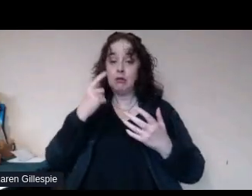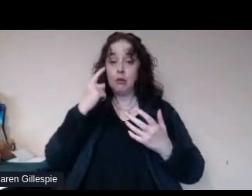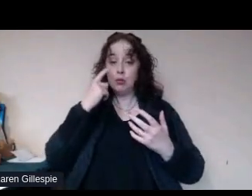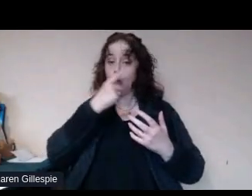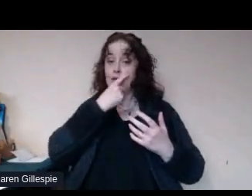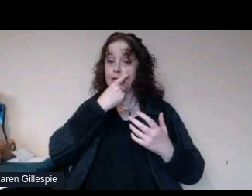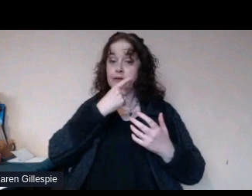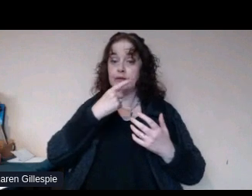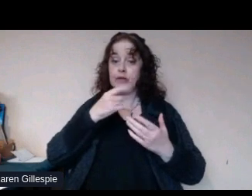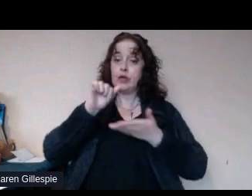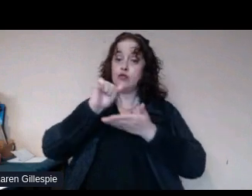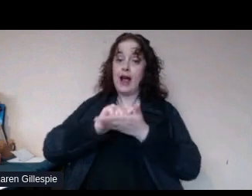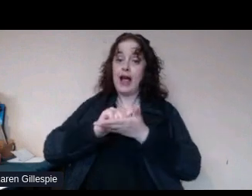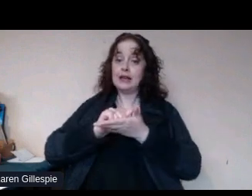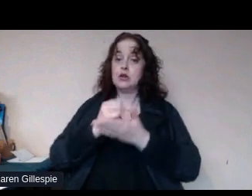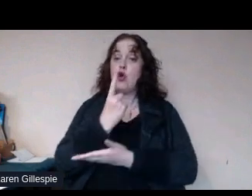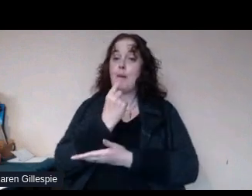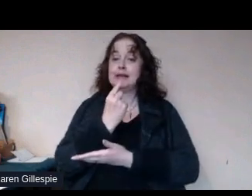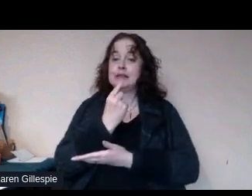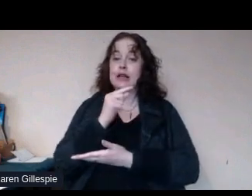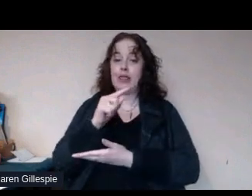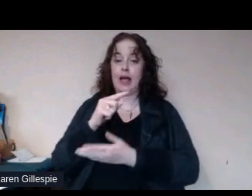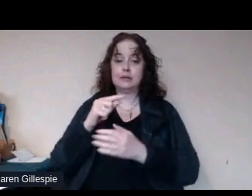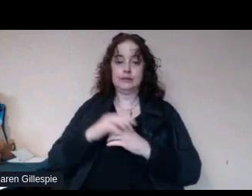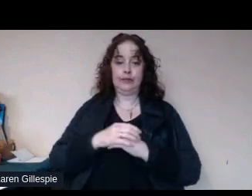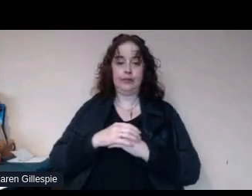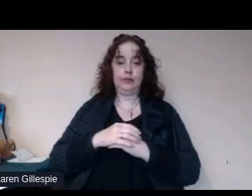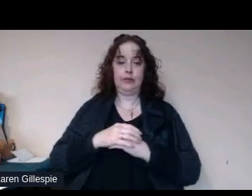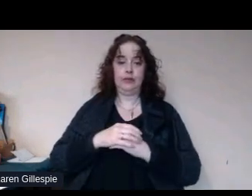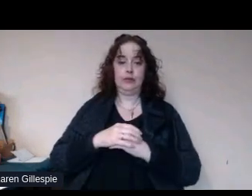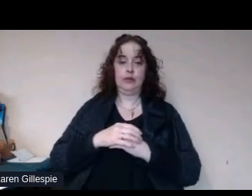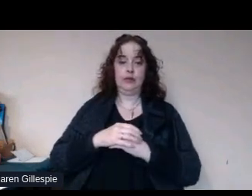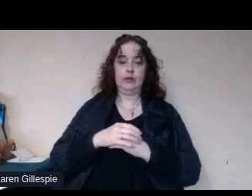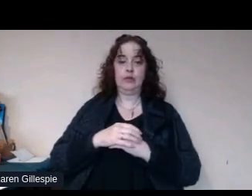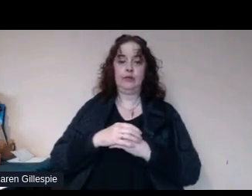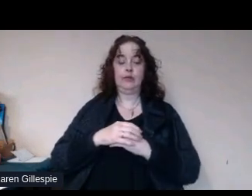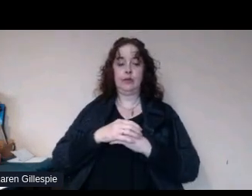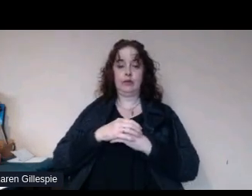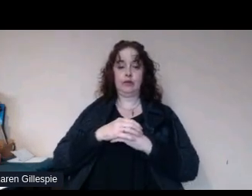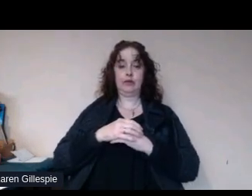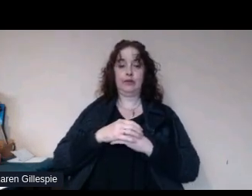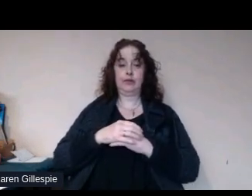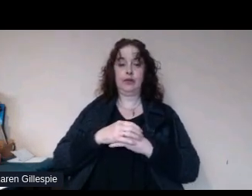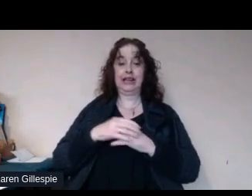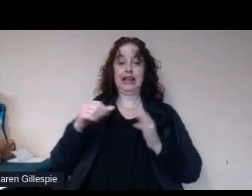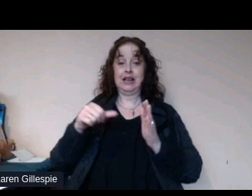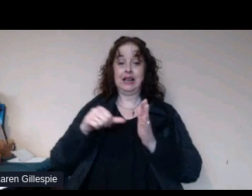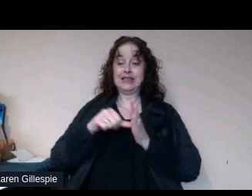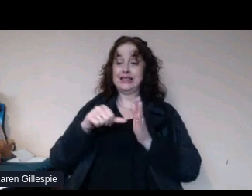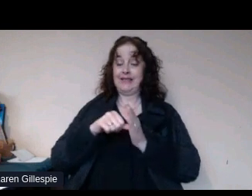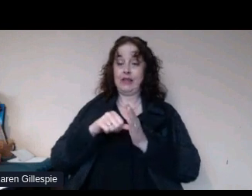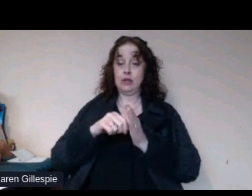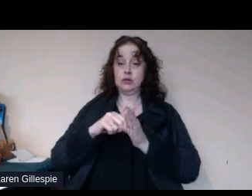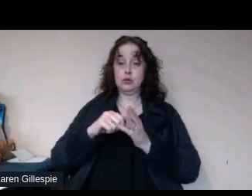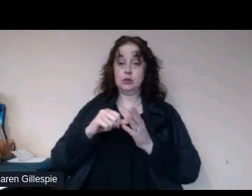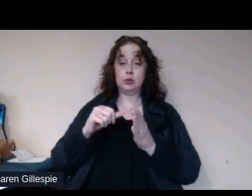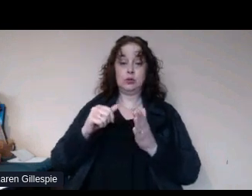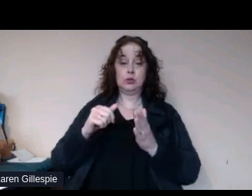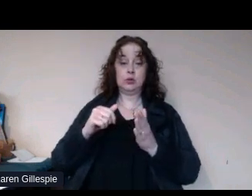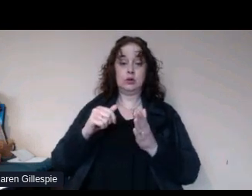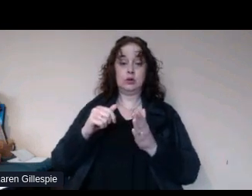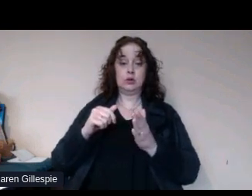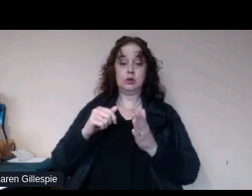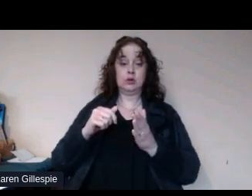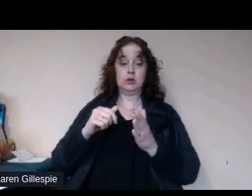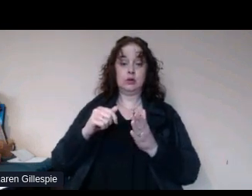the right competencies in accessibility. So at the end of the day, it's been difficult to